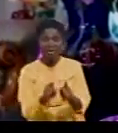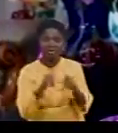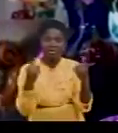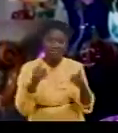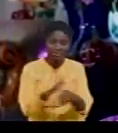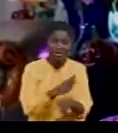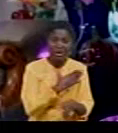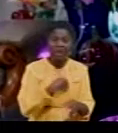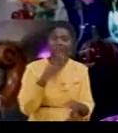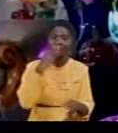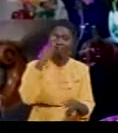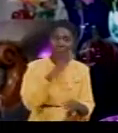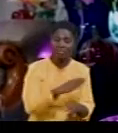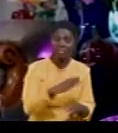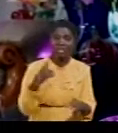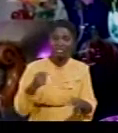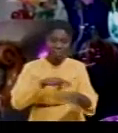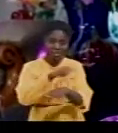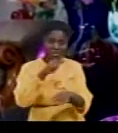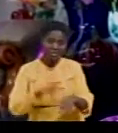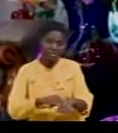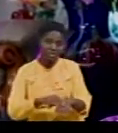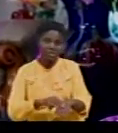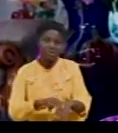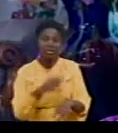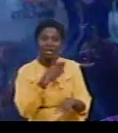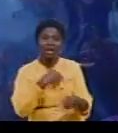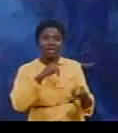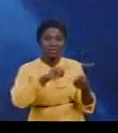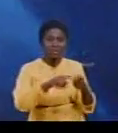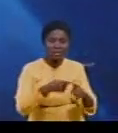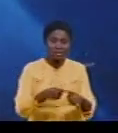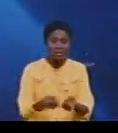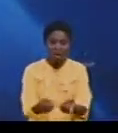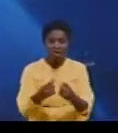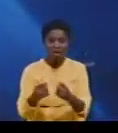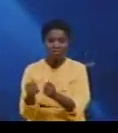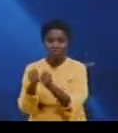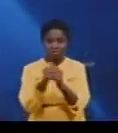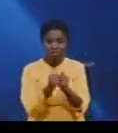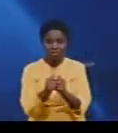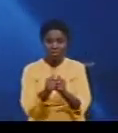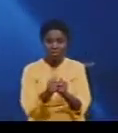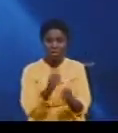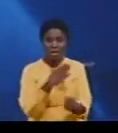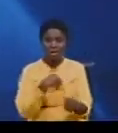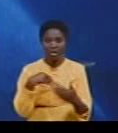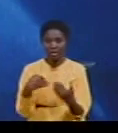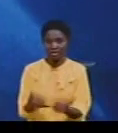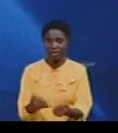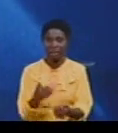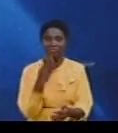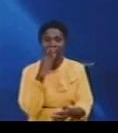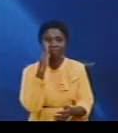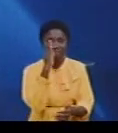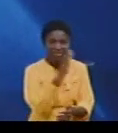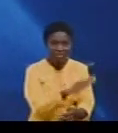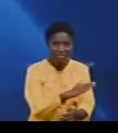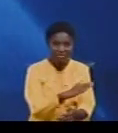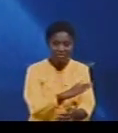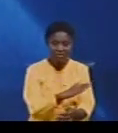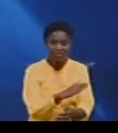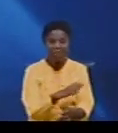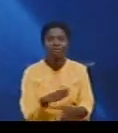The nature and the neighbors, they come together, and now evil,